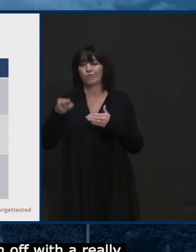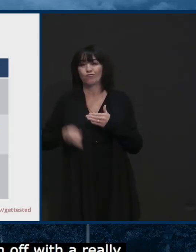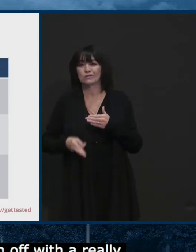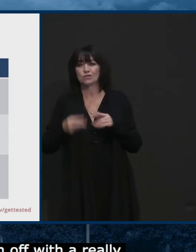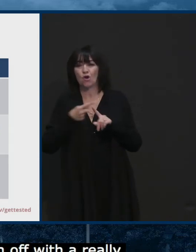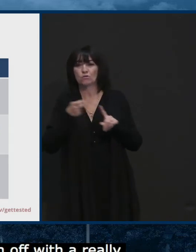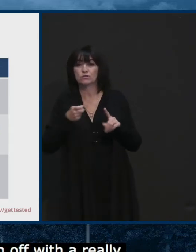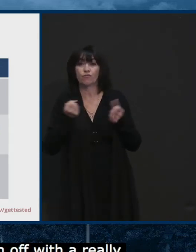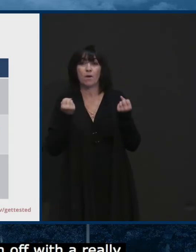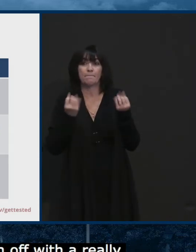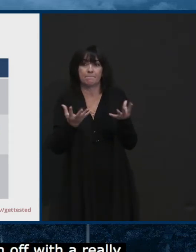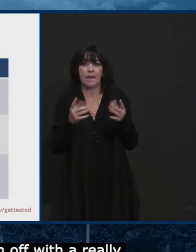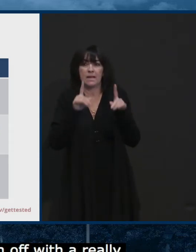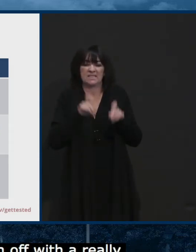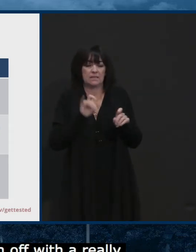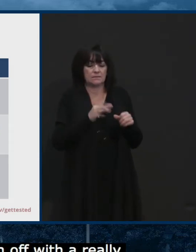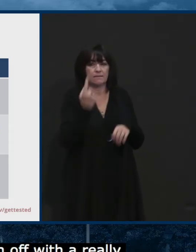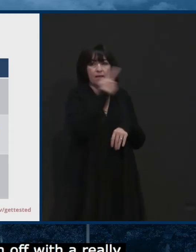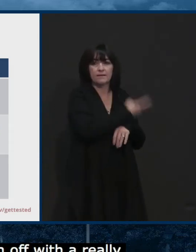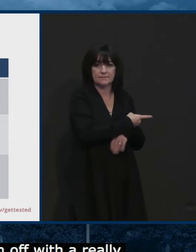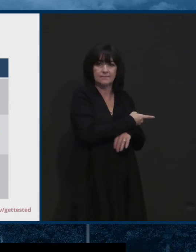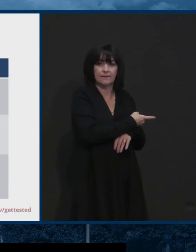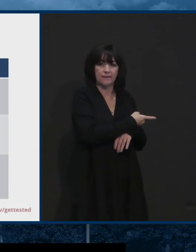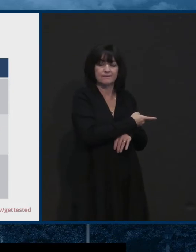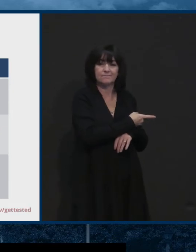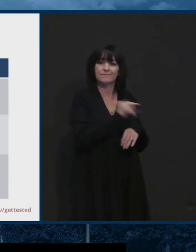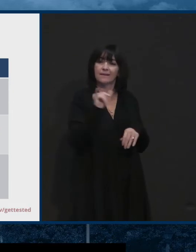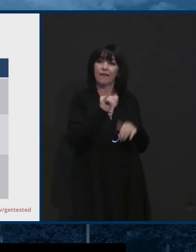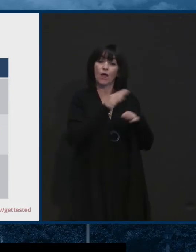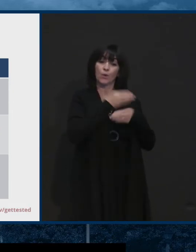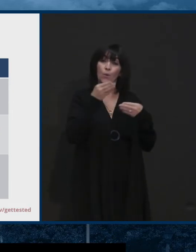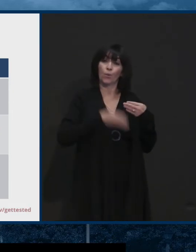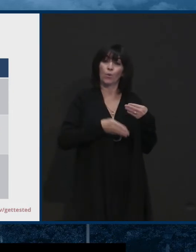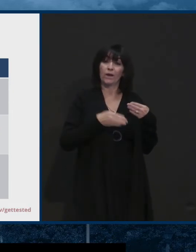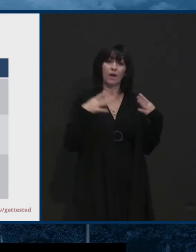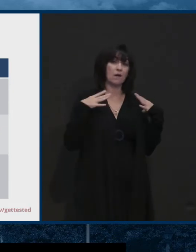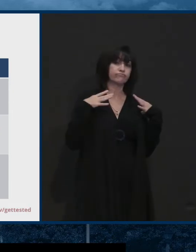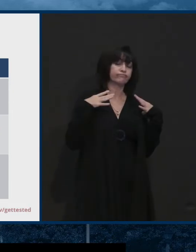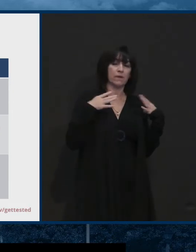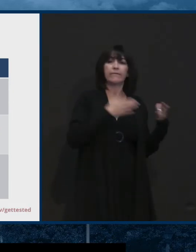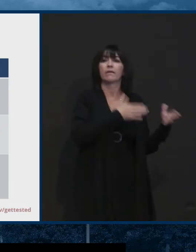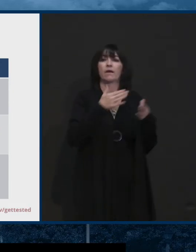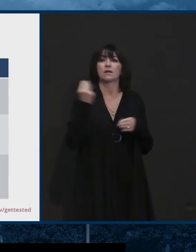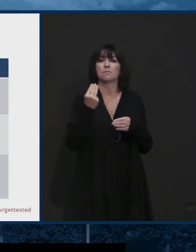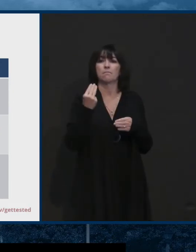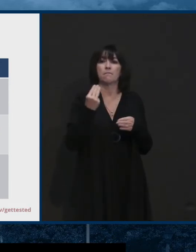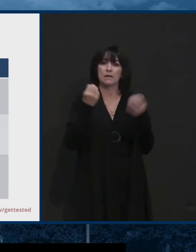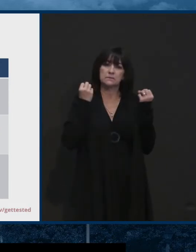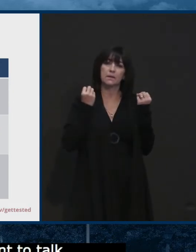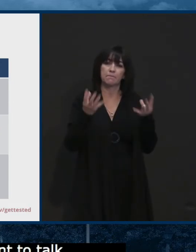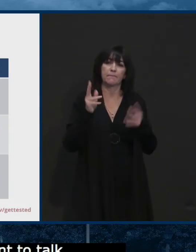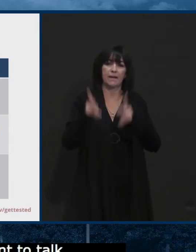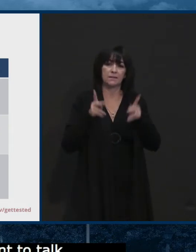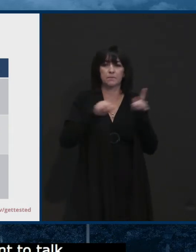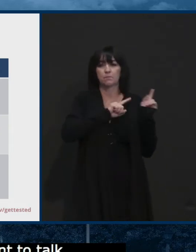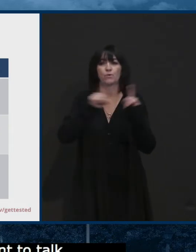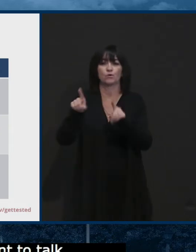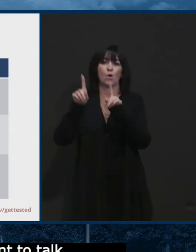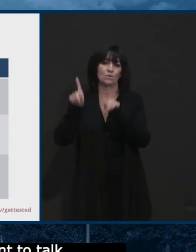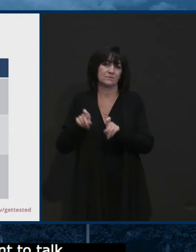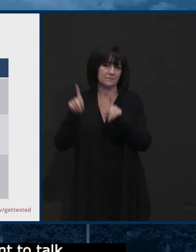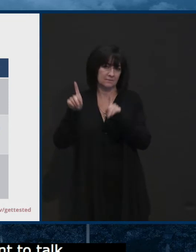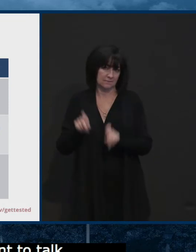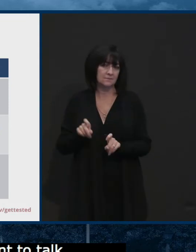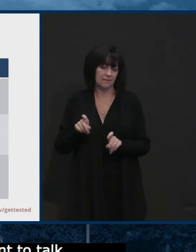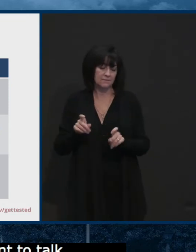absolutely, and I think we also want to talk about November. We have the second of 3 holidays tomorrow. We continue to test as